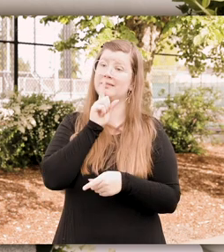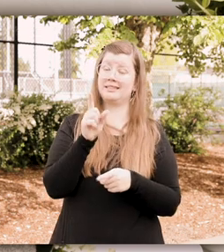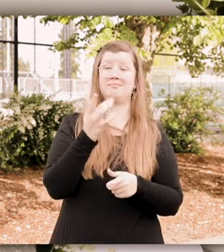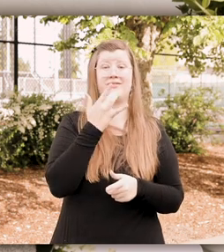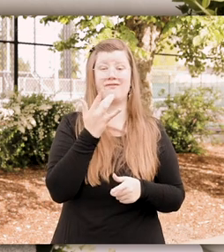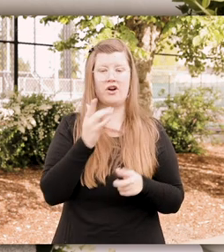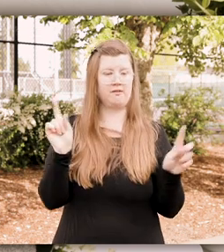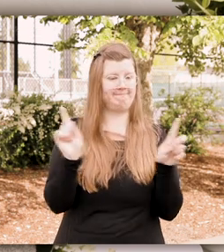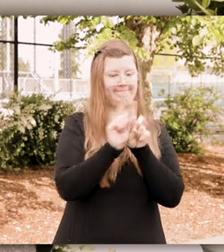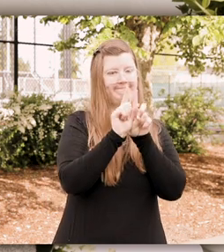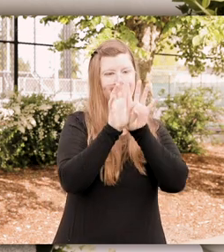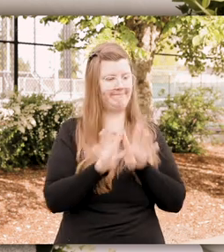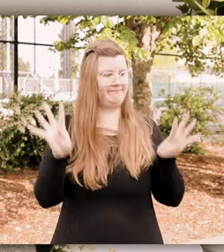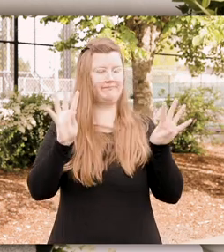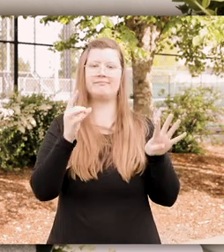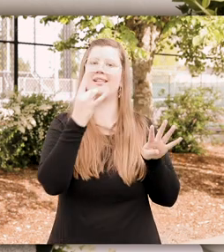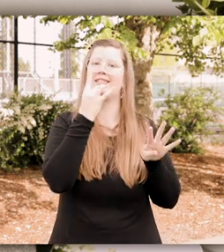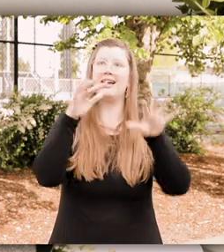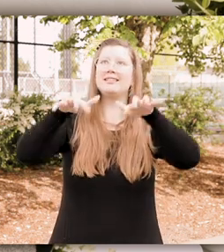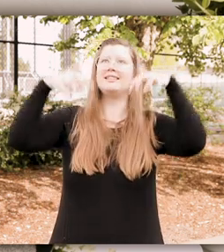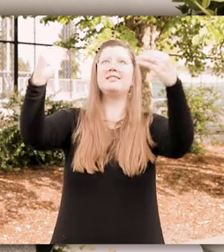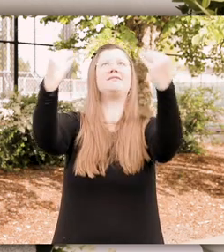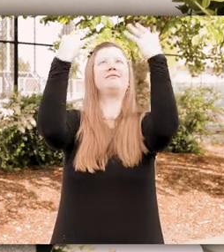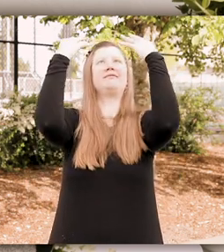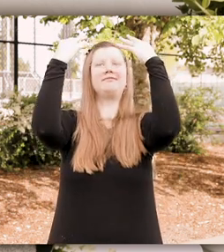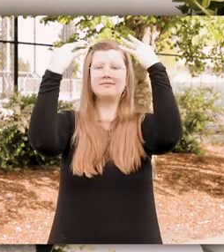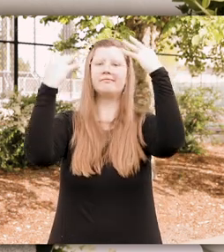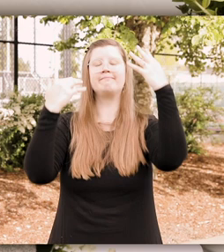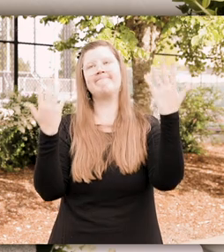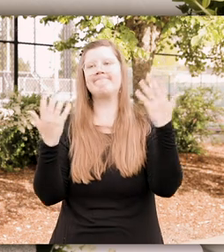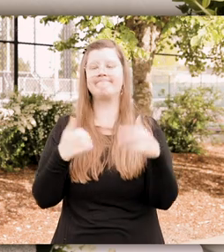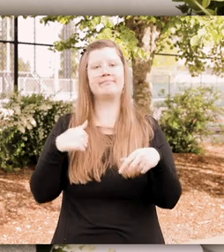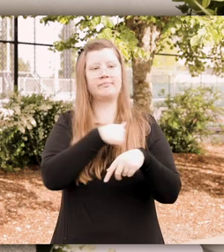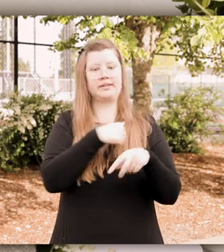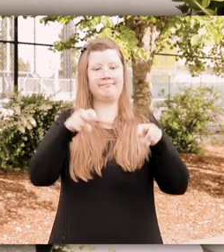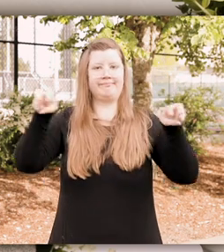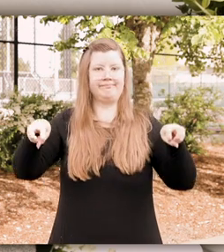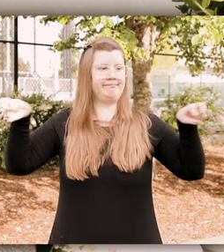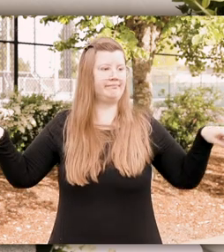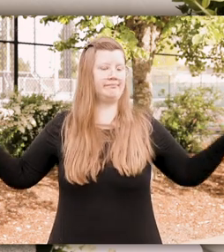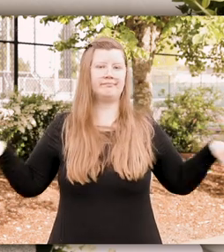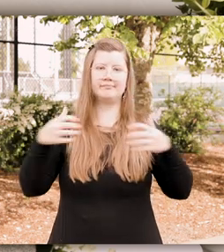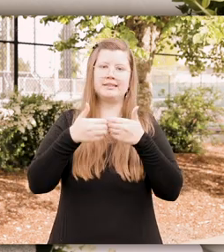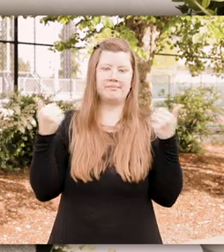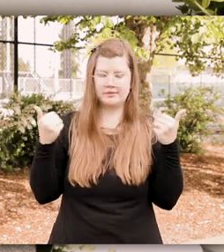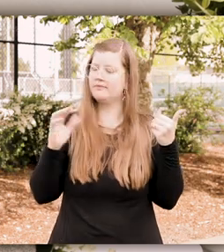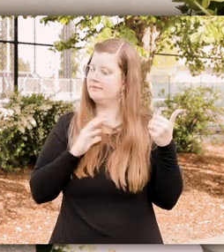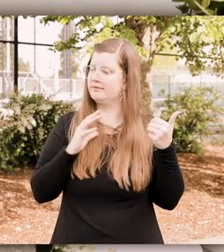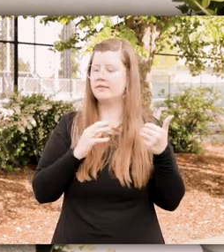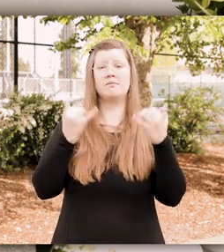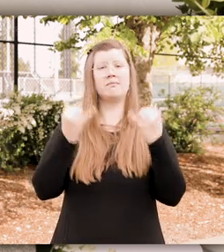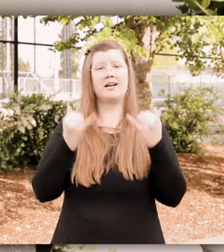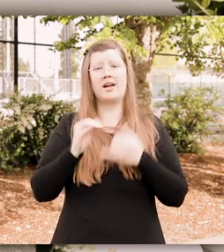be side by side, standing under the stadium lights, know that we are all sitting around Edmonds and doing this together. Right now there are 400